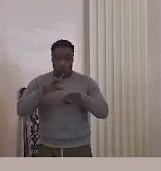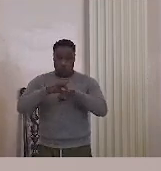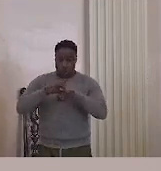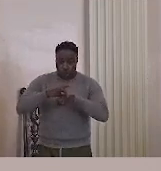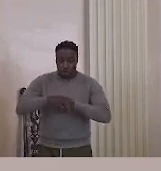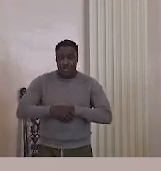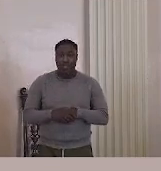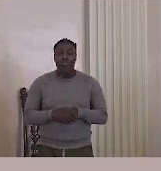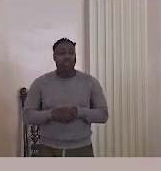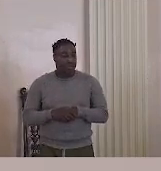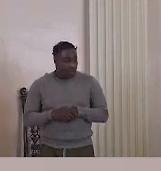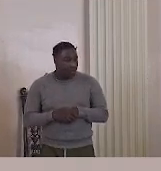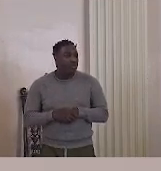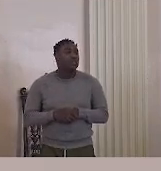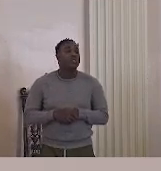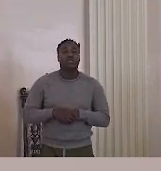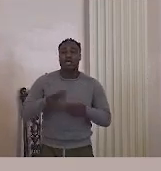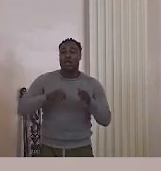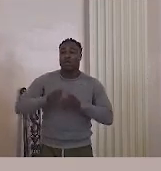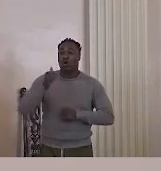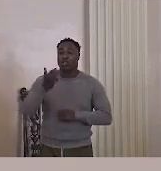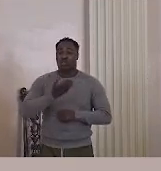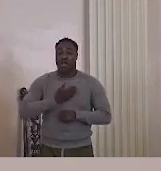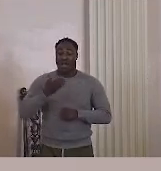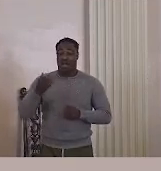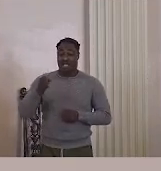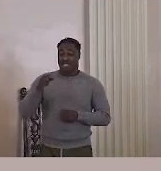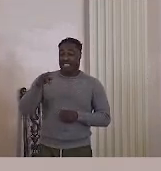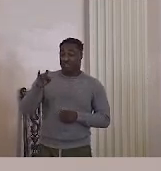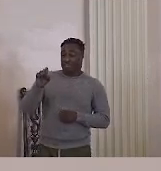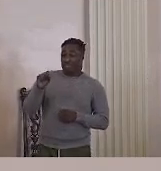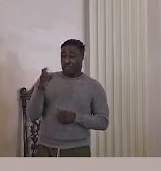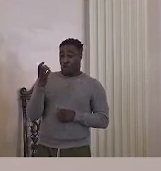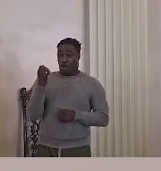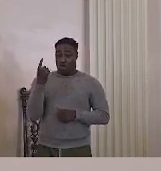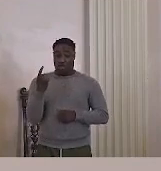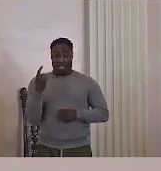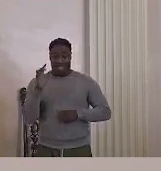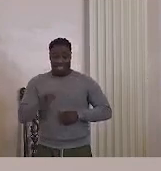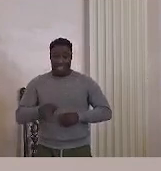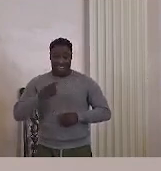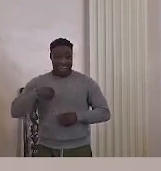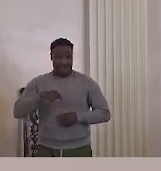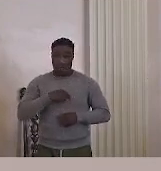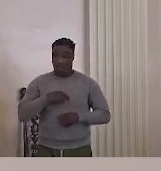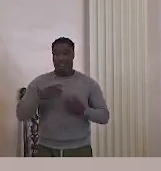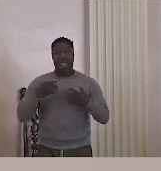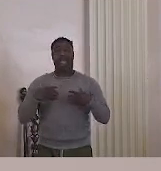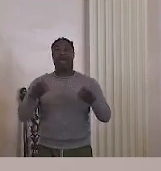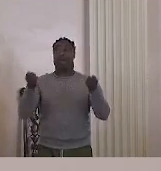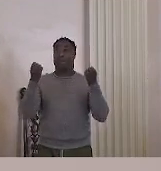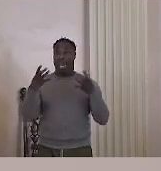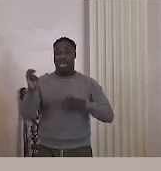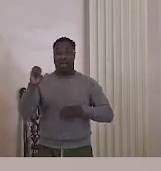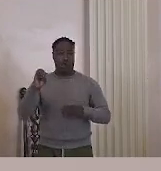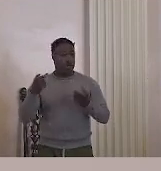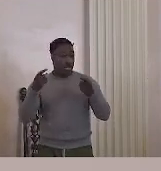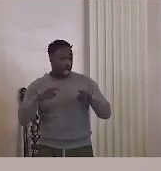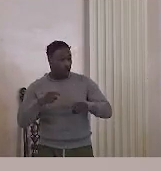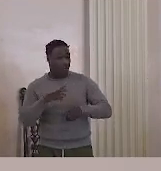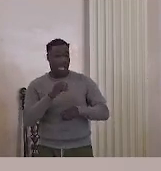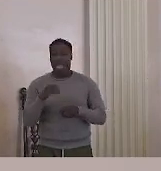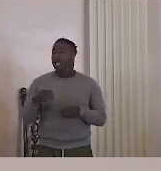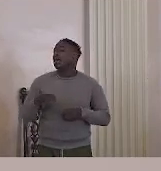gifts, most of our own species understands with alarm that we are in multiple crises. And the